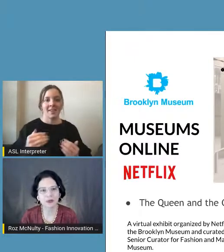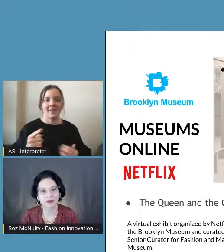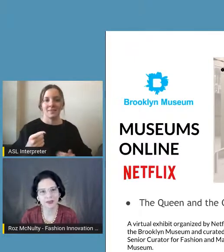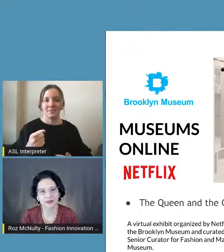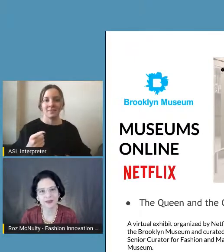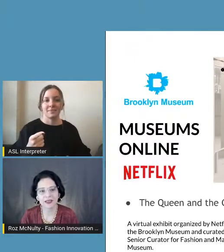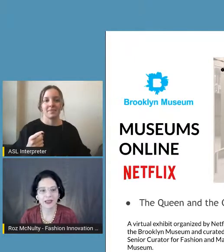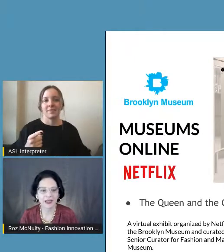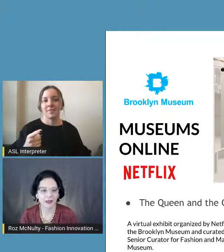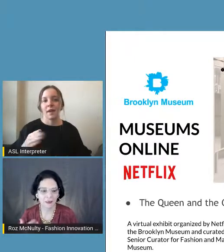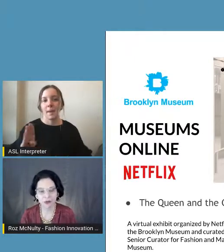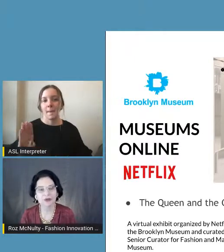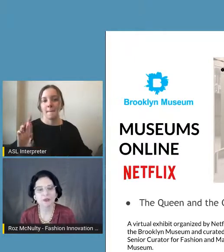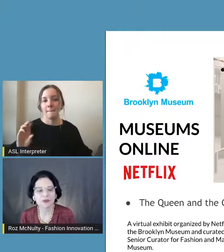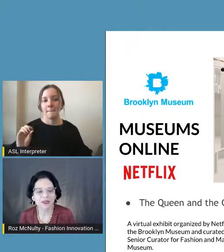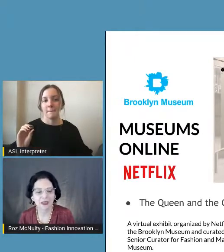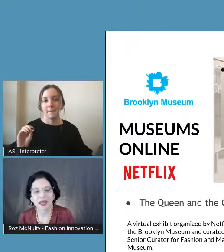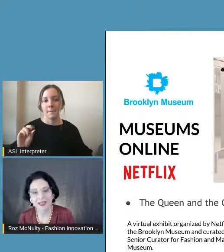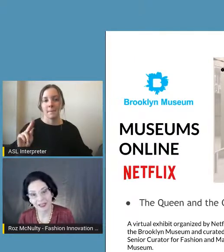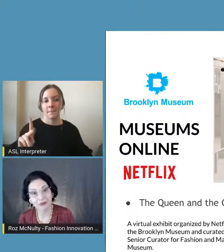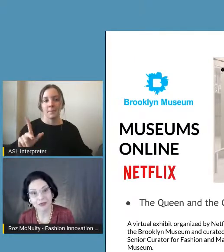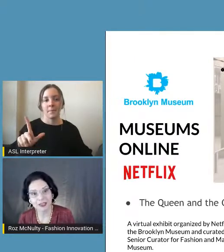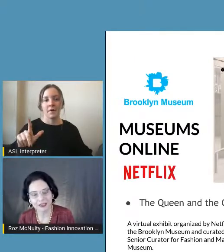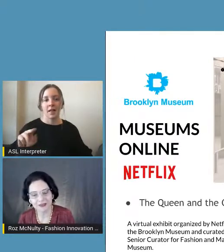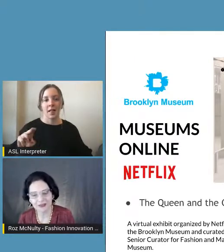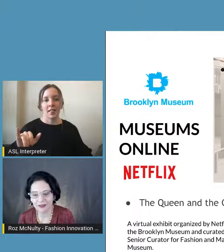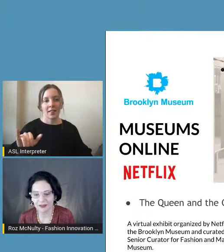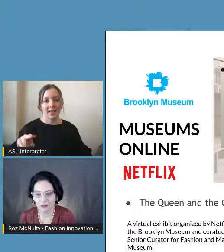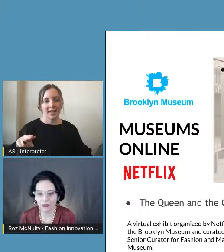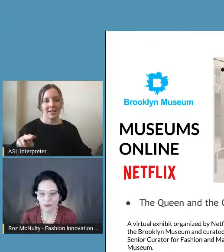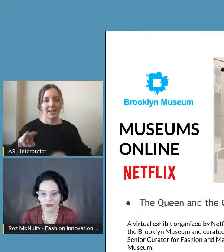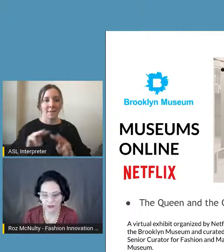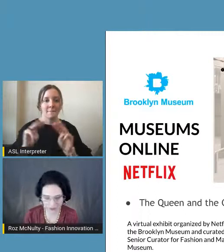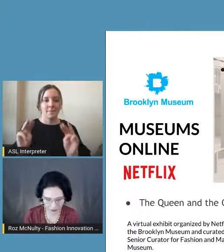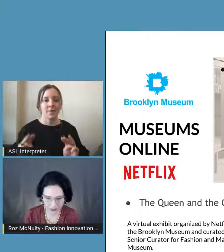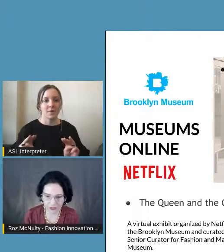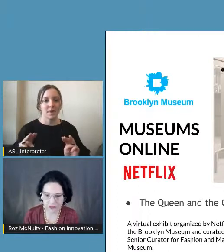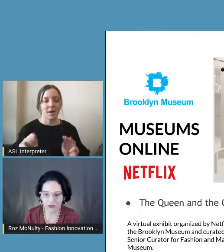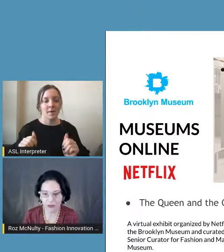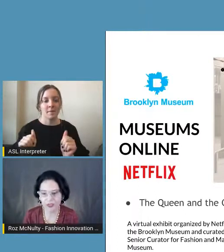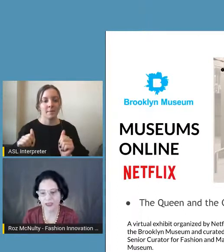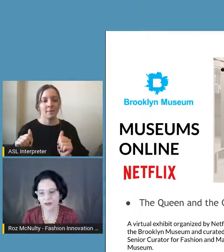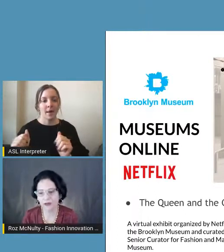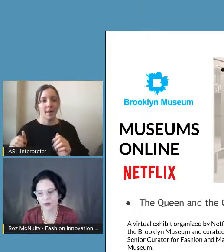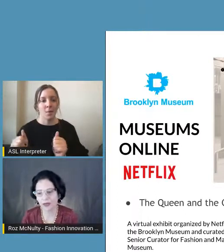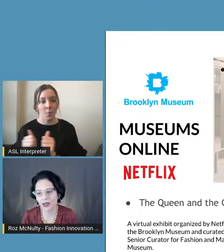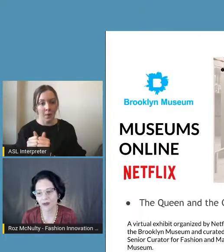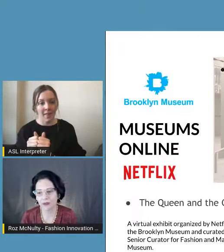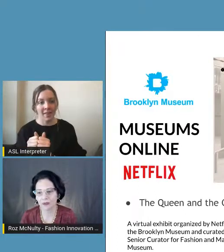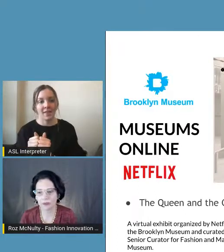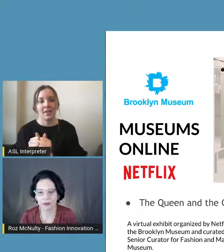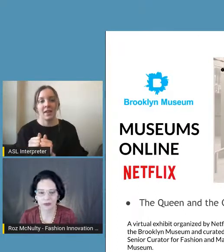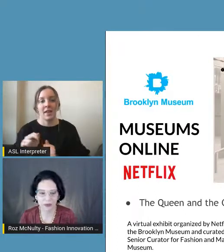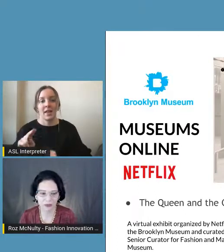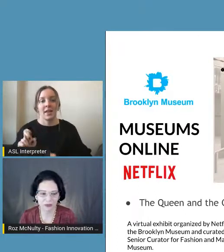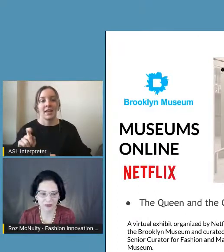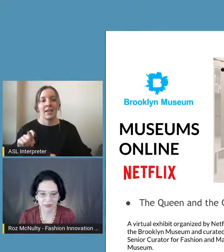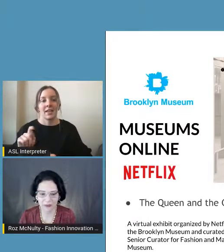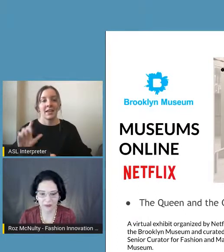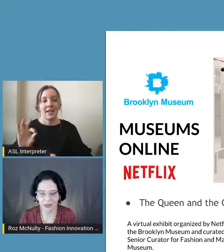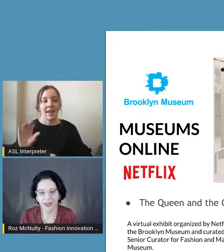by the Brooklyn Museum and Netflix. So for the series The Queen and the Crown in the